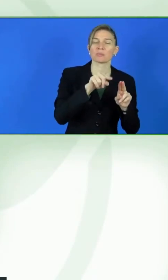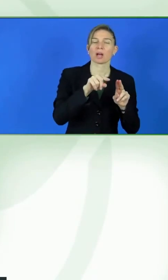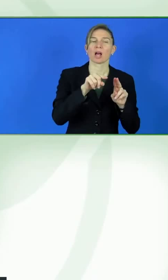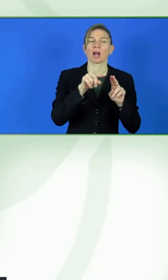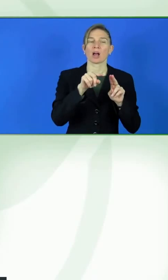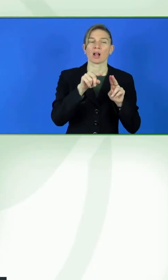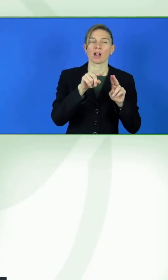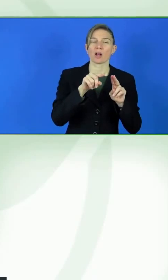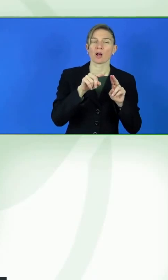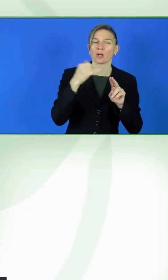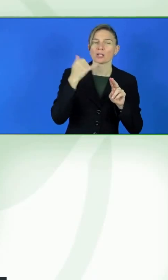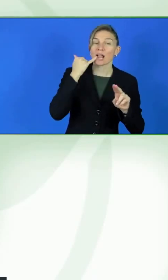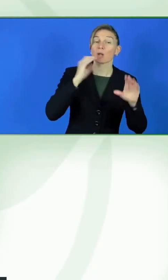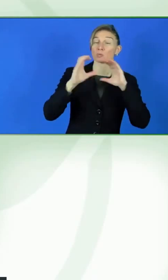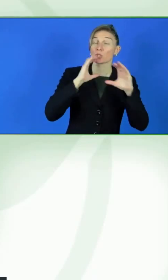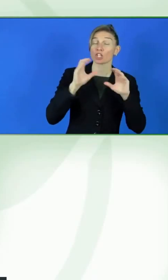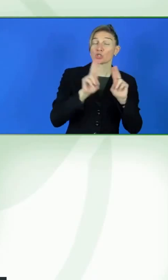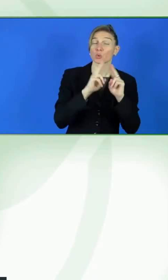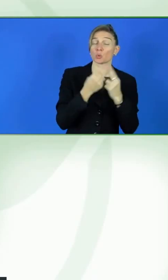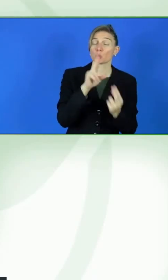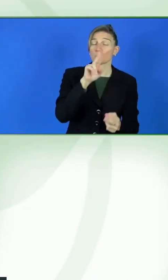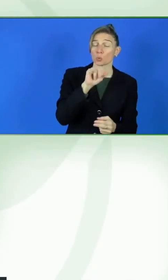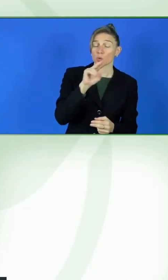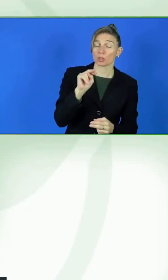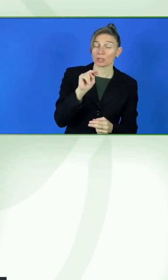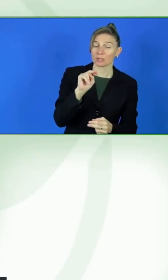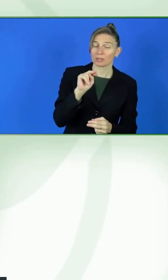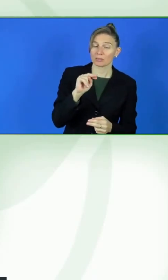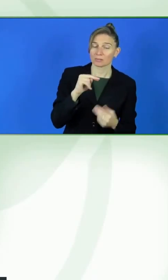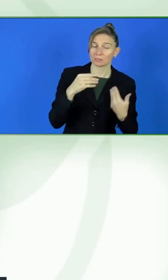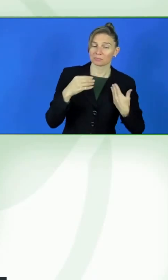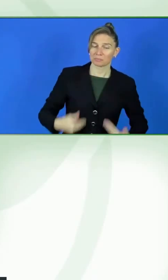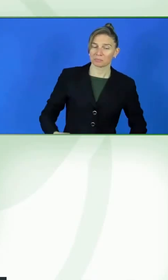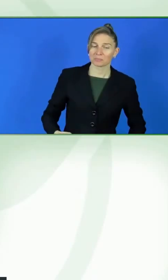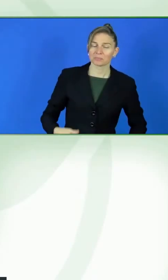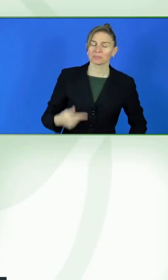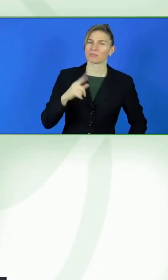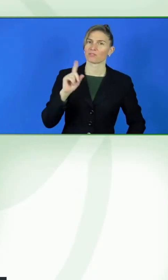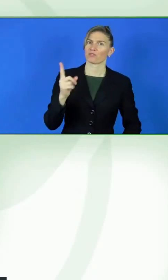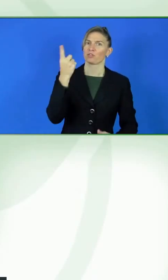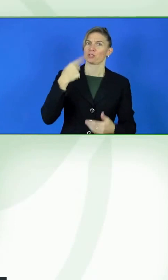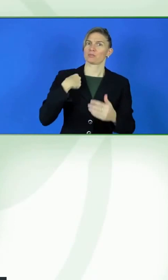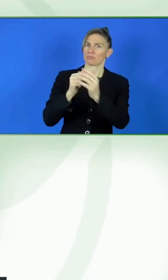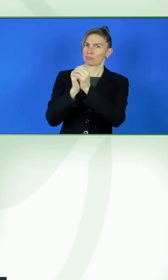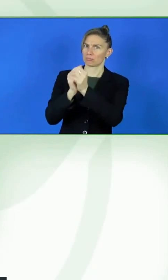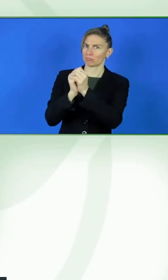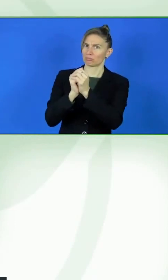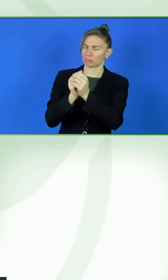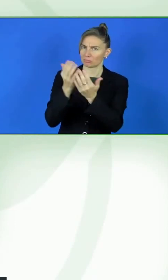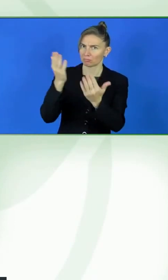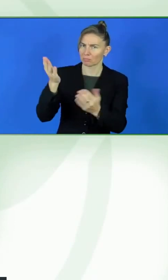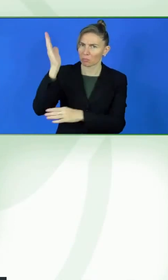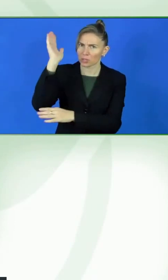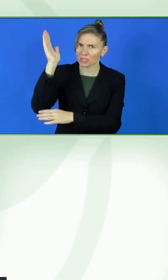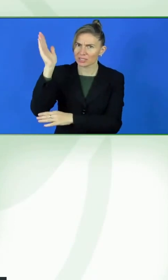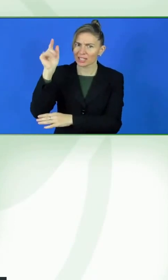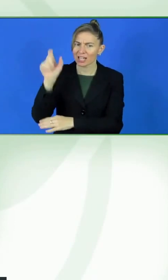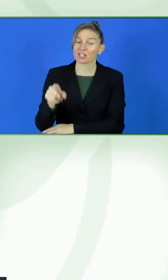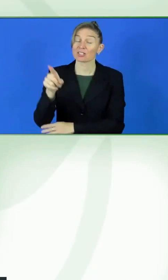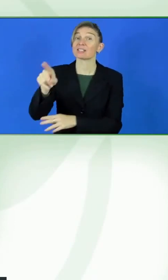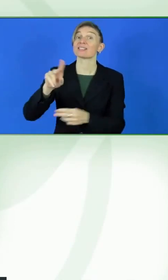to congratulate the presenter that the deaf community